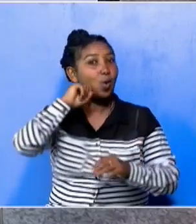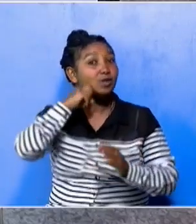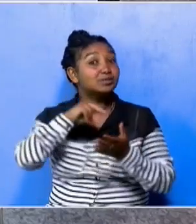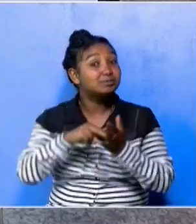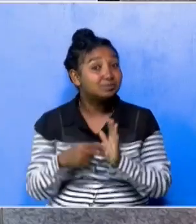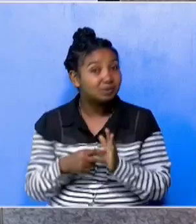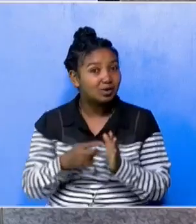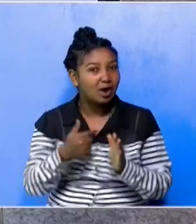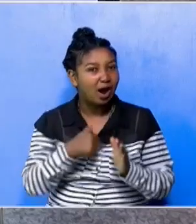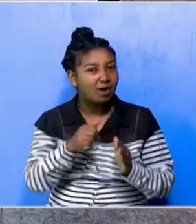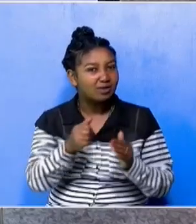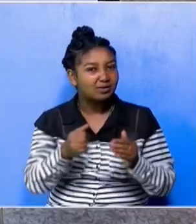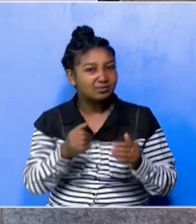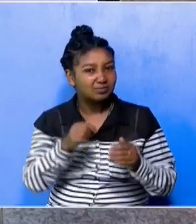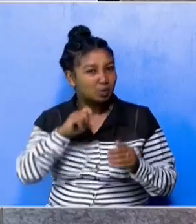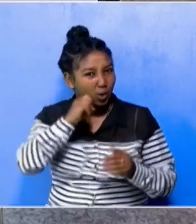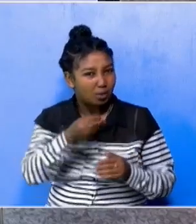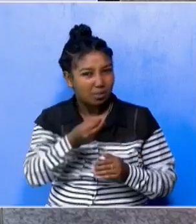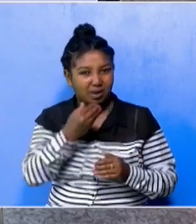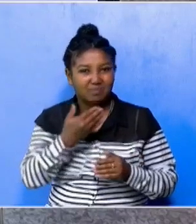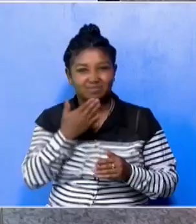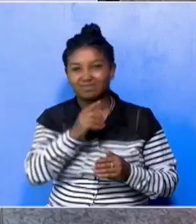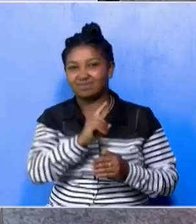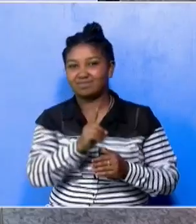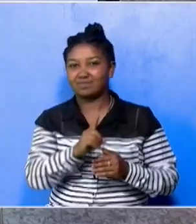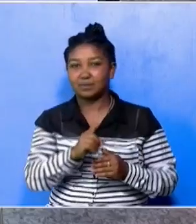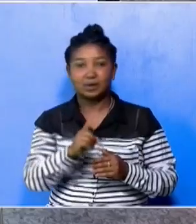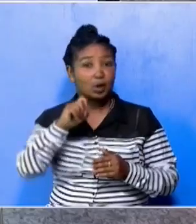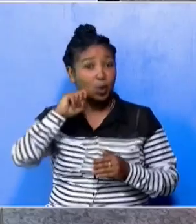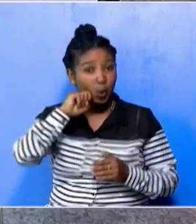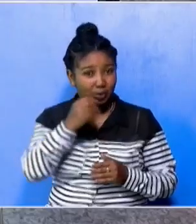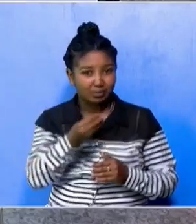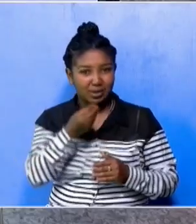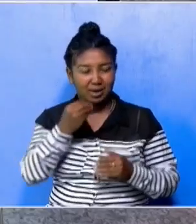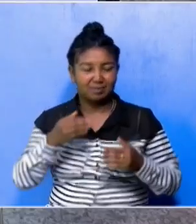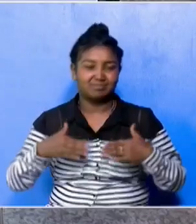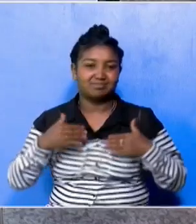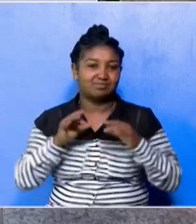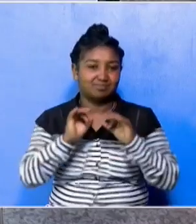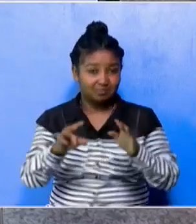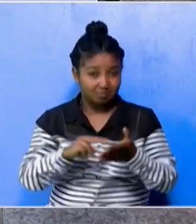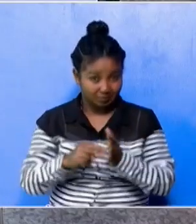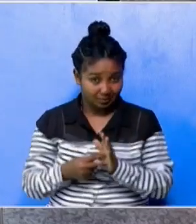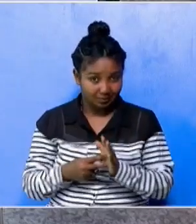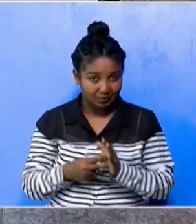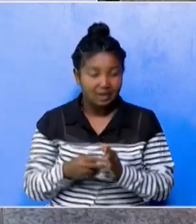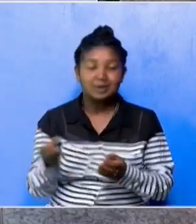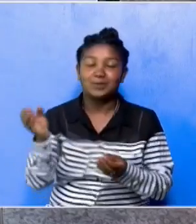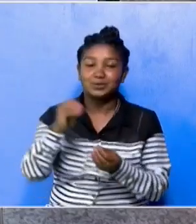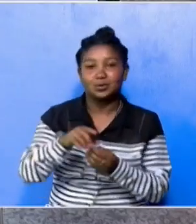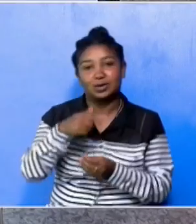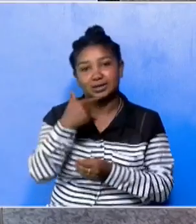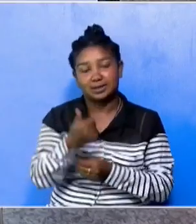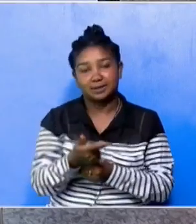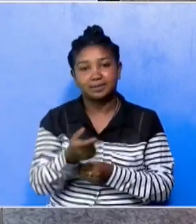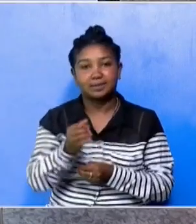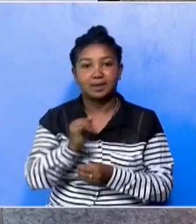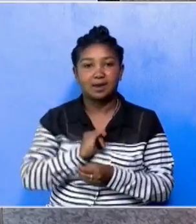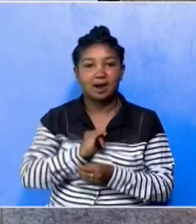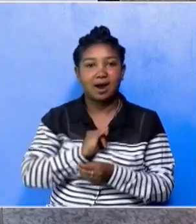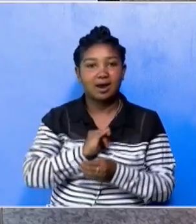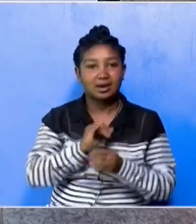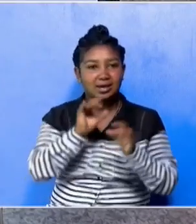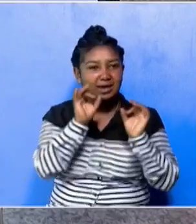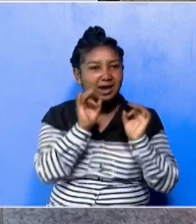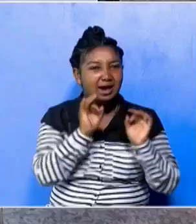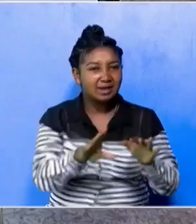means you don't feel comfort if you eat orange. Okay? And also we can say, I hate a